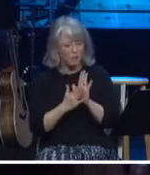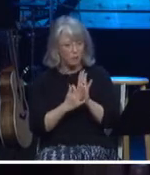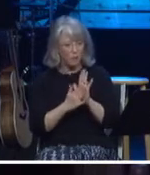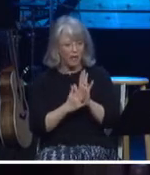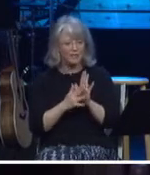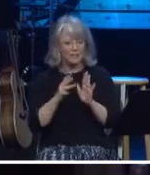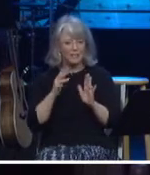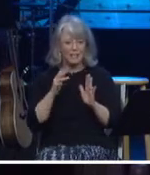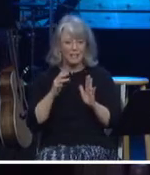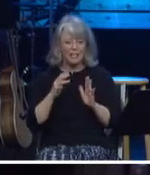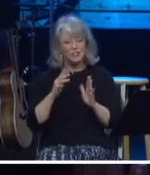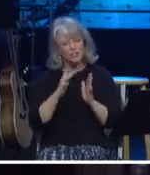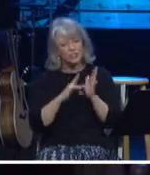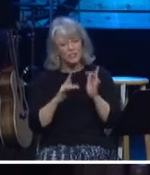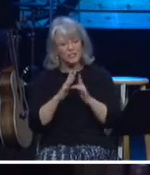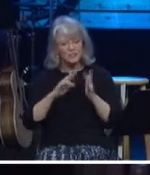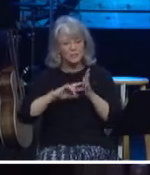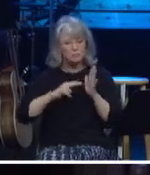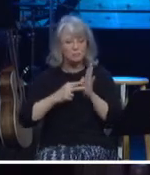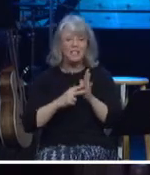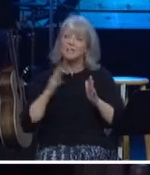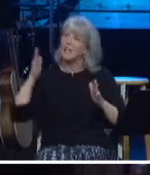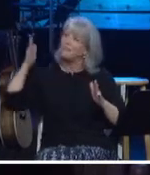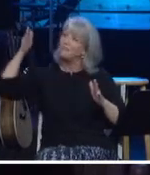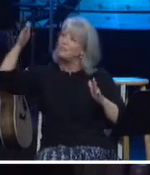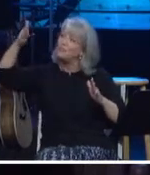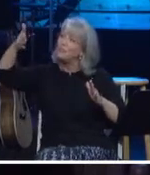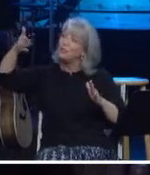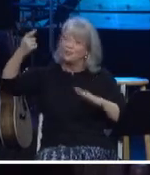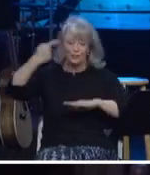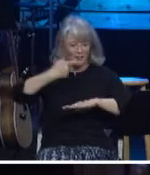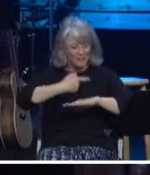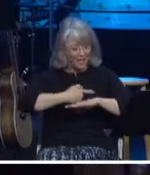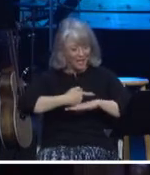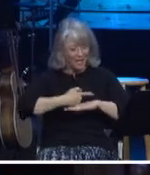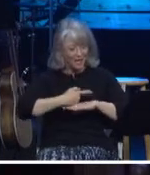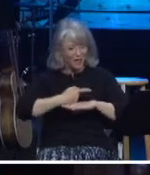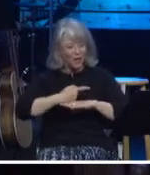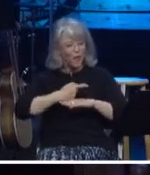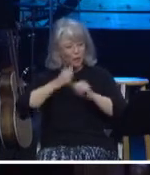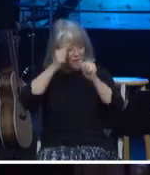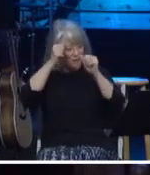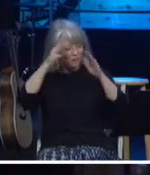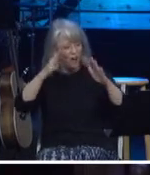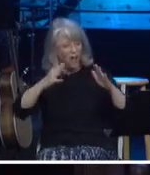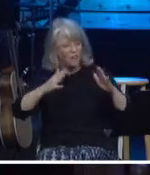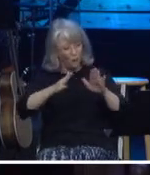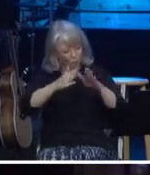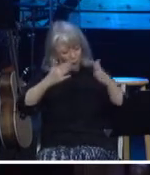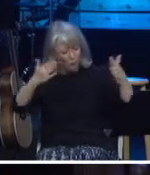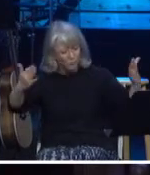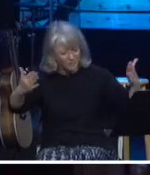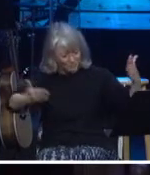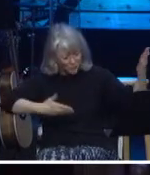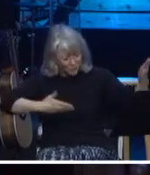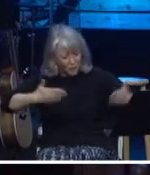It's a play on words. Jesus is referring to that future day when the Father welcomes all of his own into his